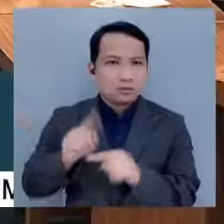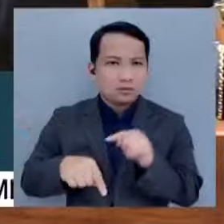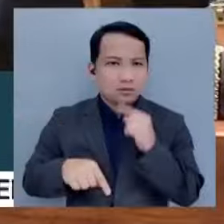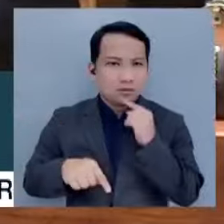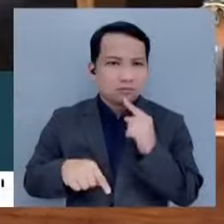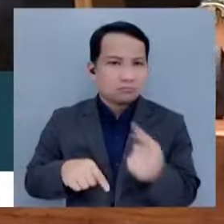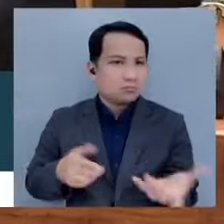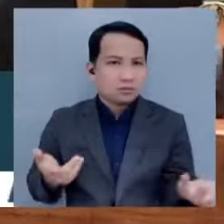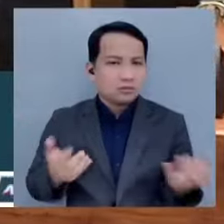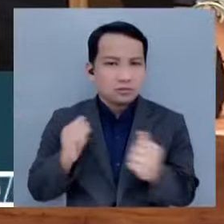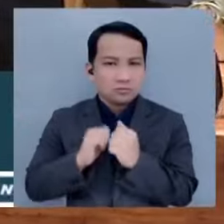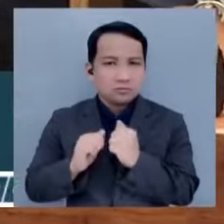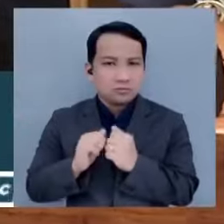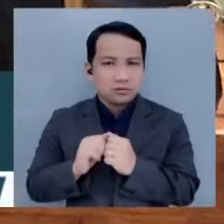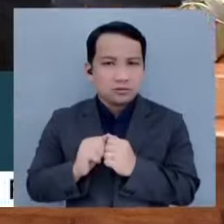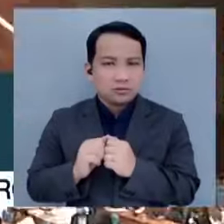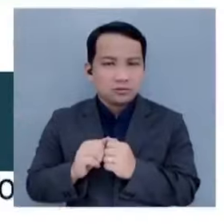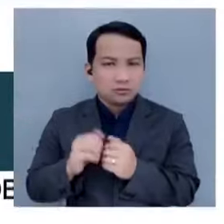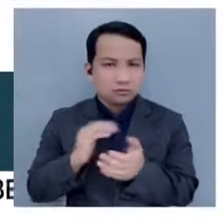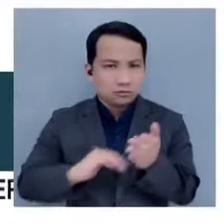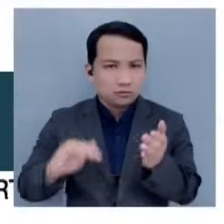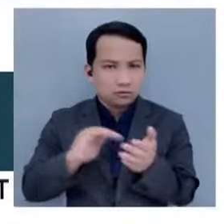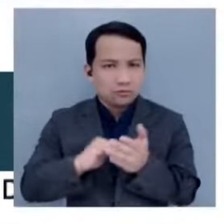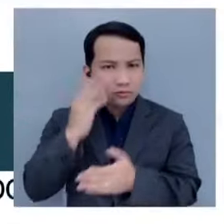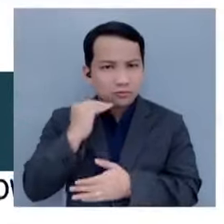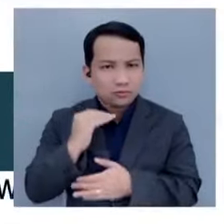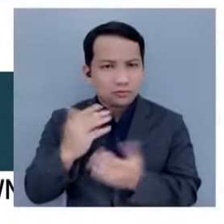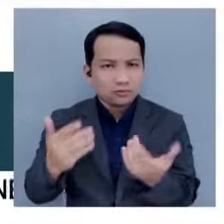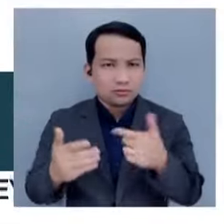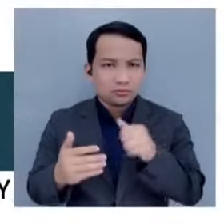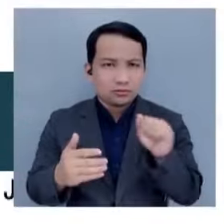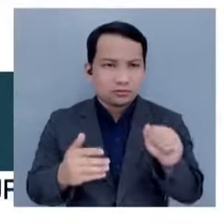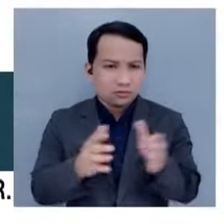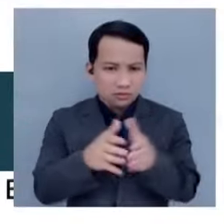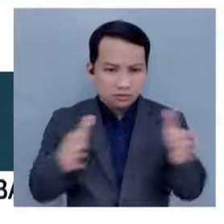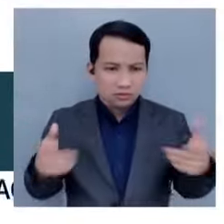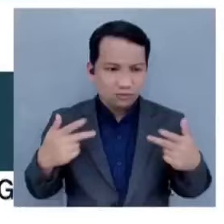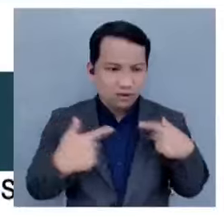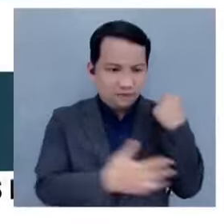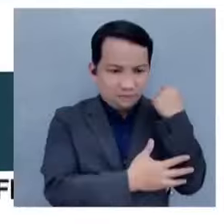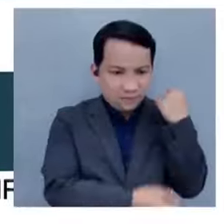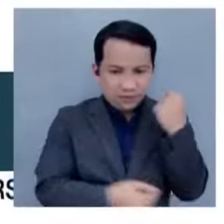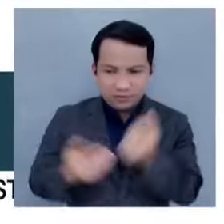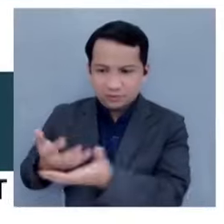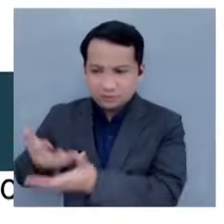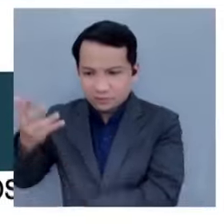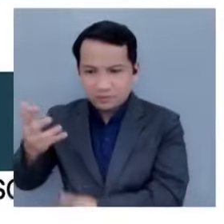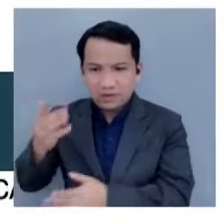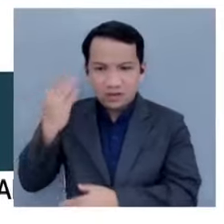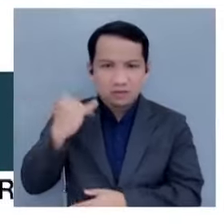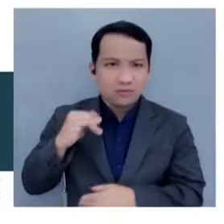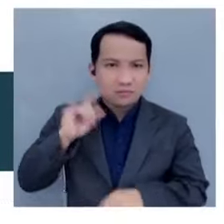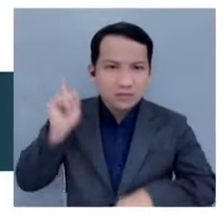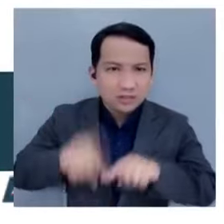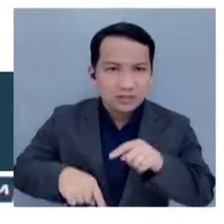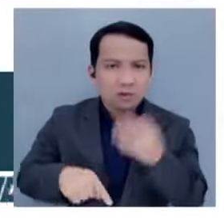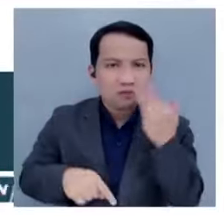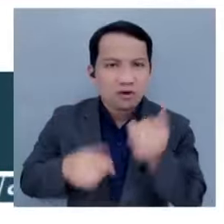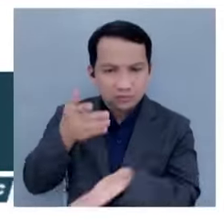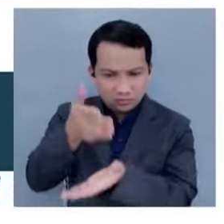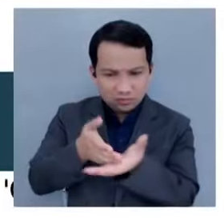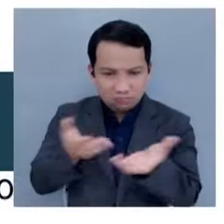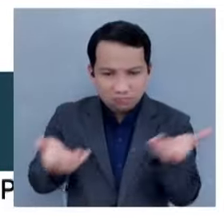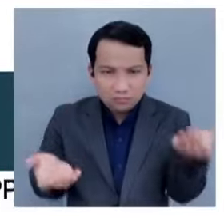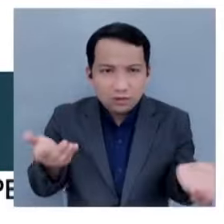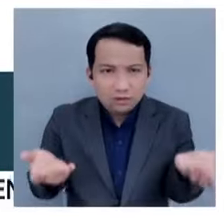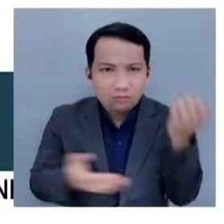that, once again, widen the gap between the rich and the poor, that those who have can afford while those who don't will be stuck in the